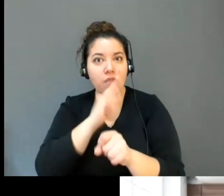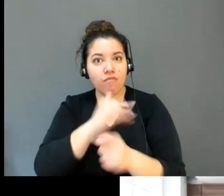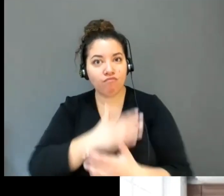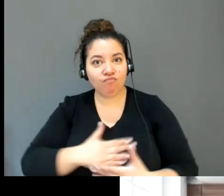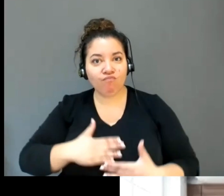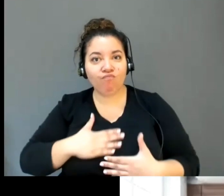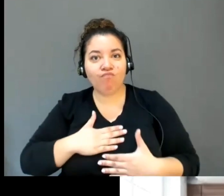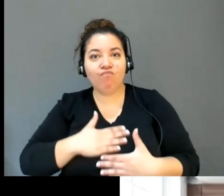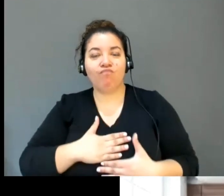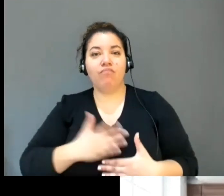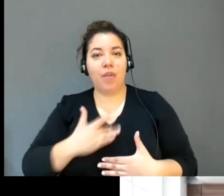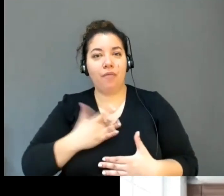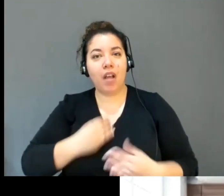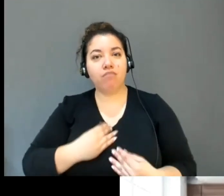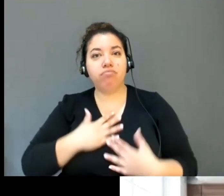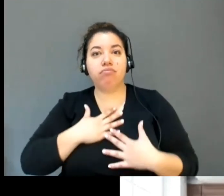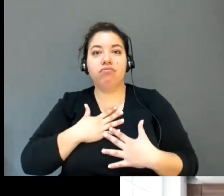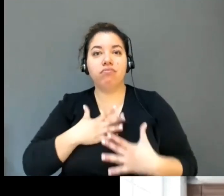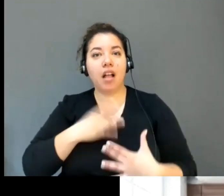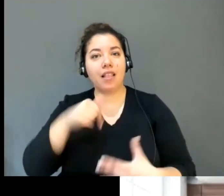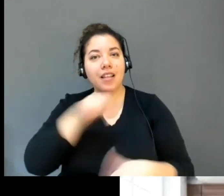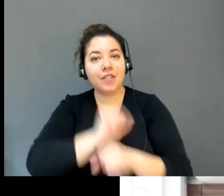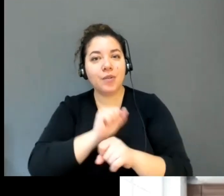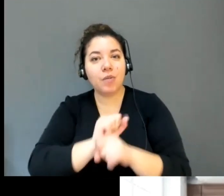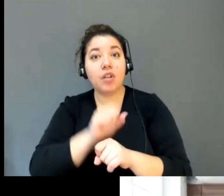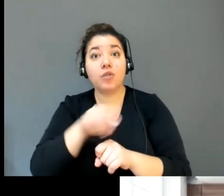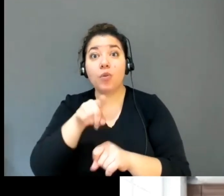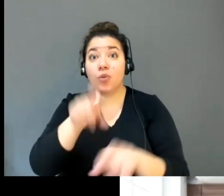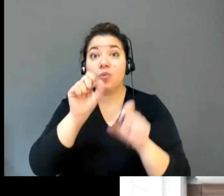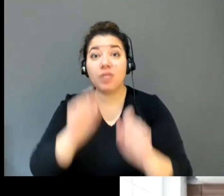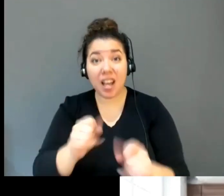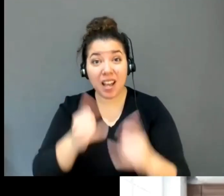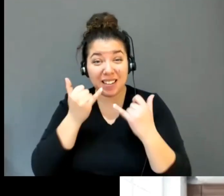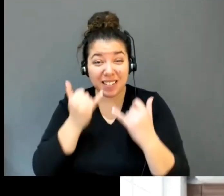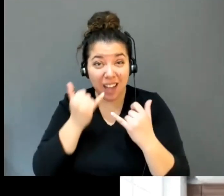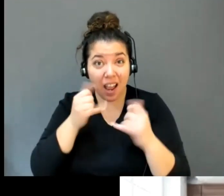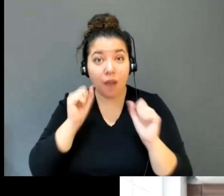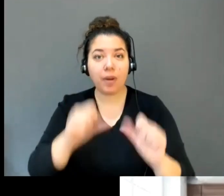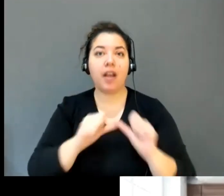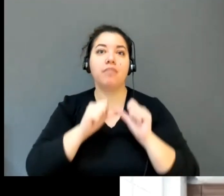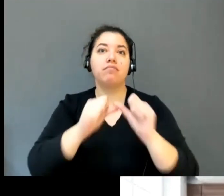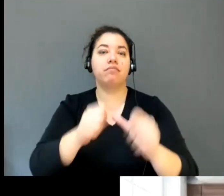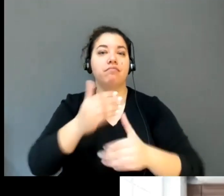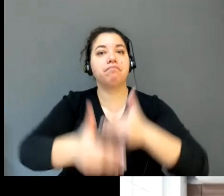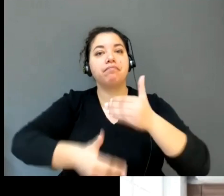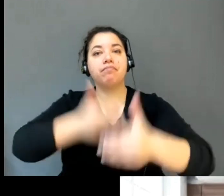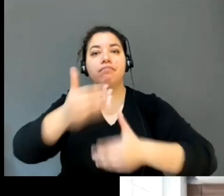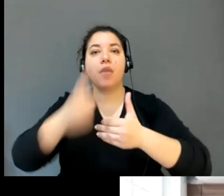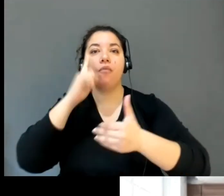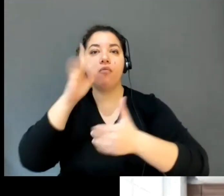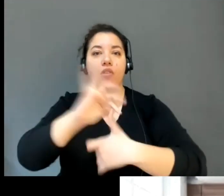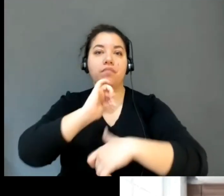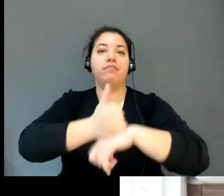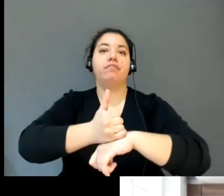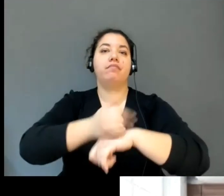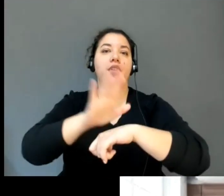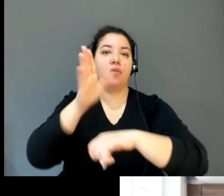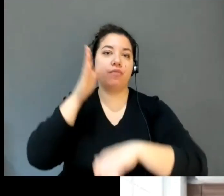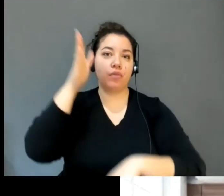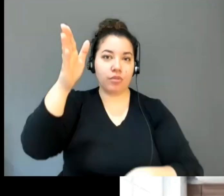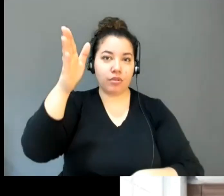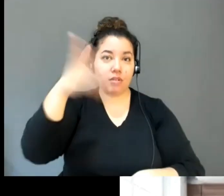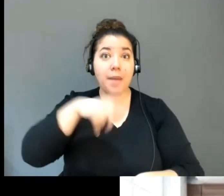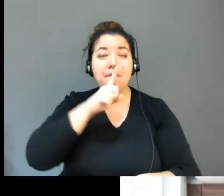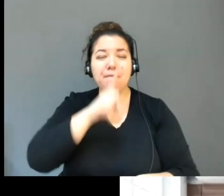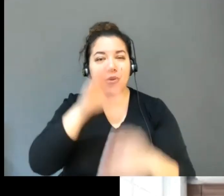of in you. So you can go take steps today to start building your own path. It's in your control. And I'm sure your teacher will be happy to